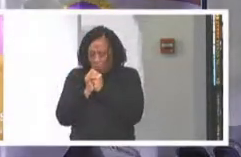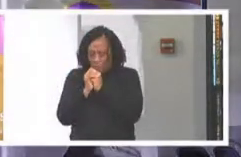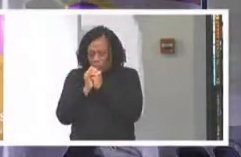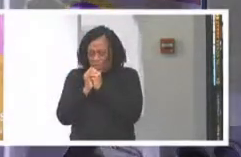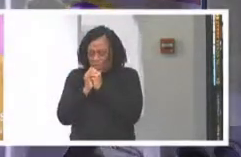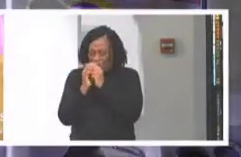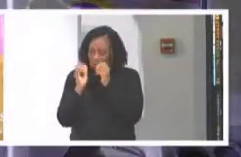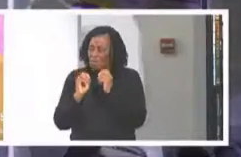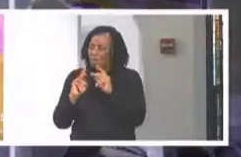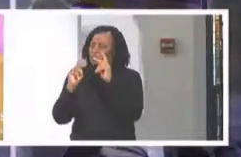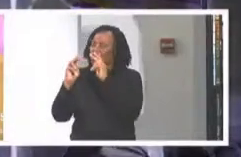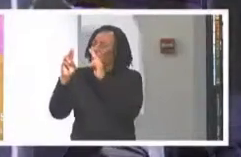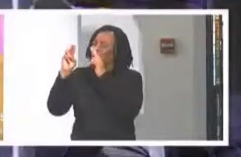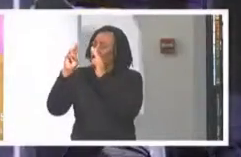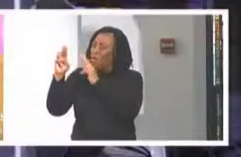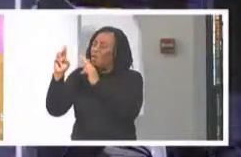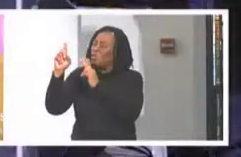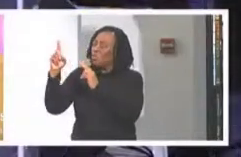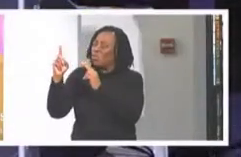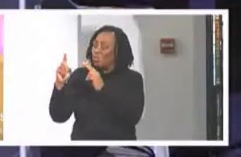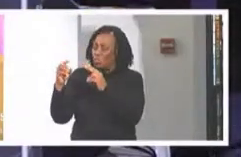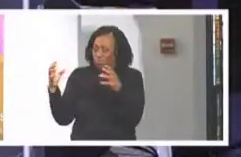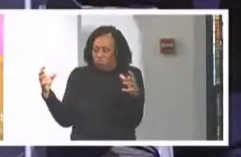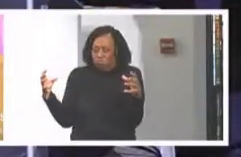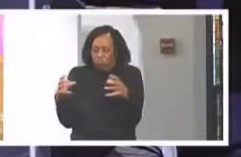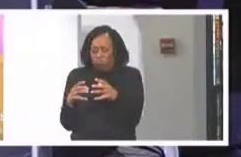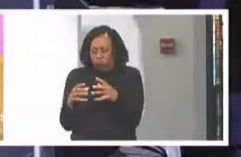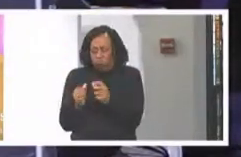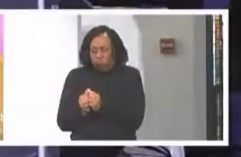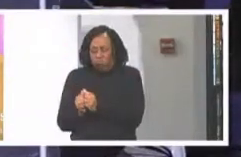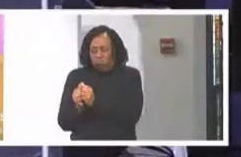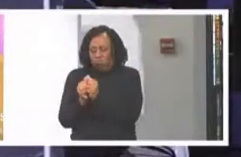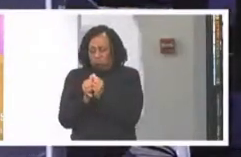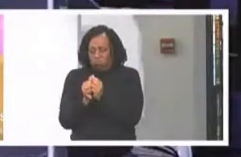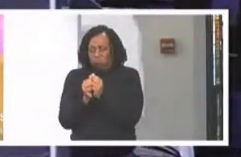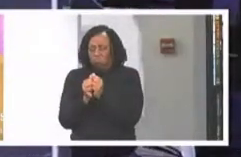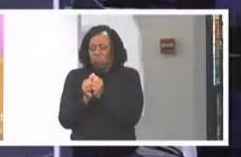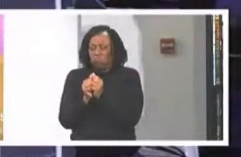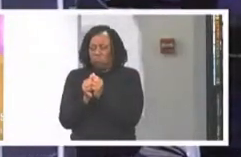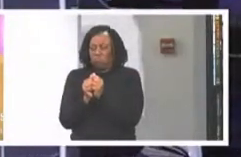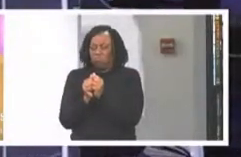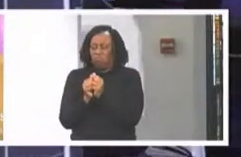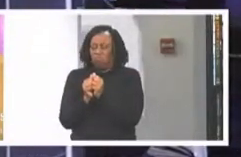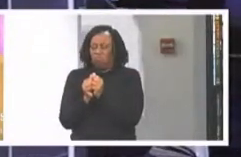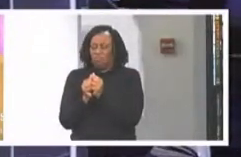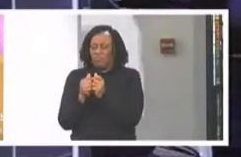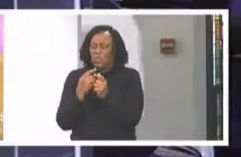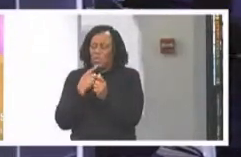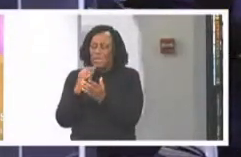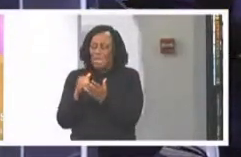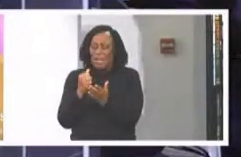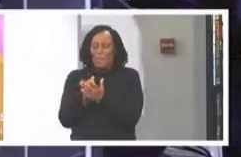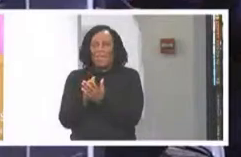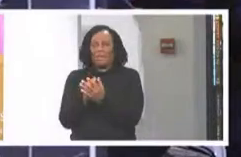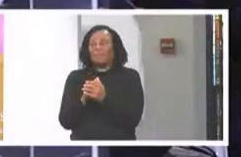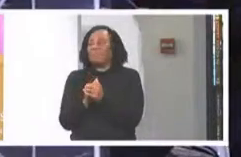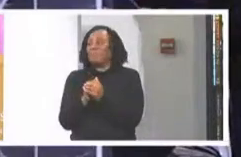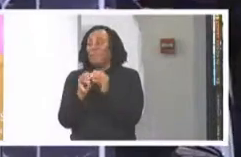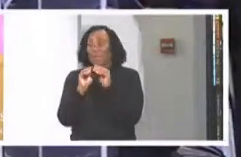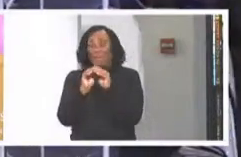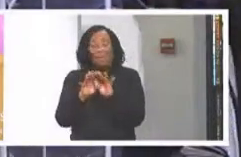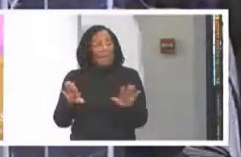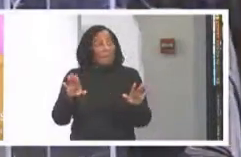in community. So this, God, we say, Amen. Bless the Lord one more